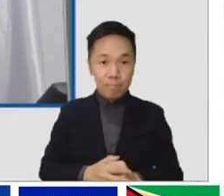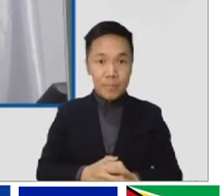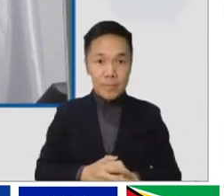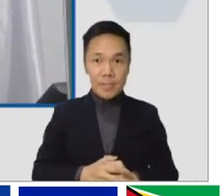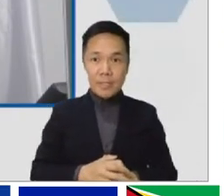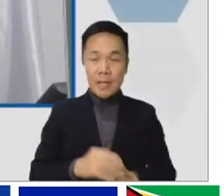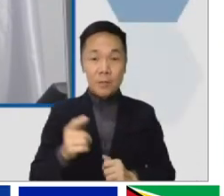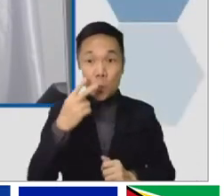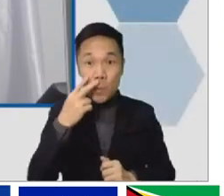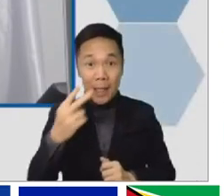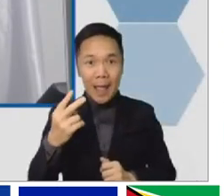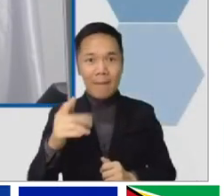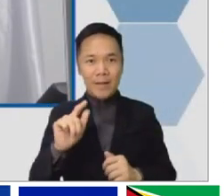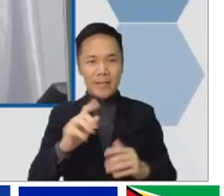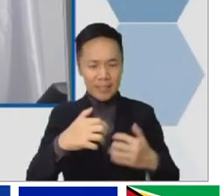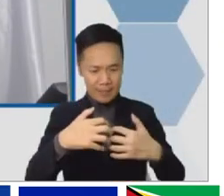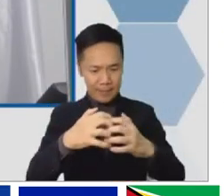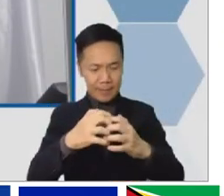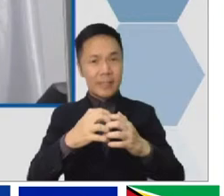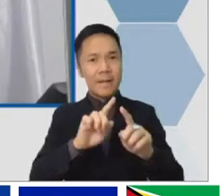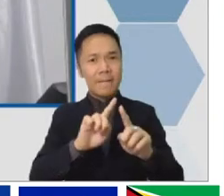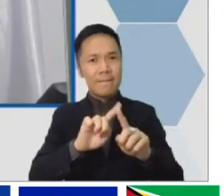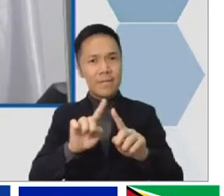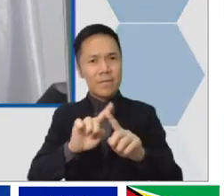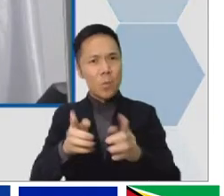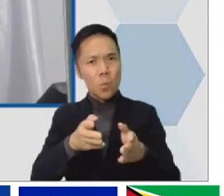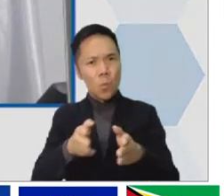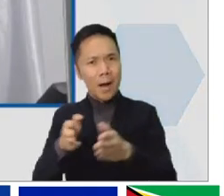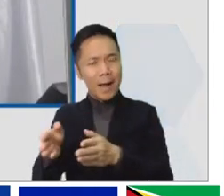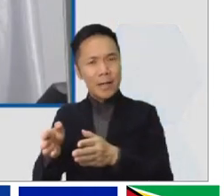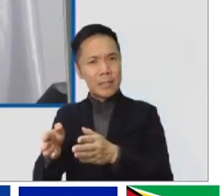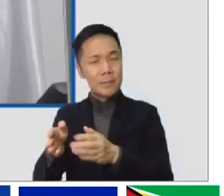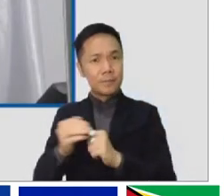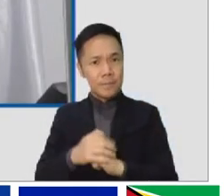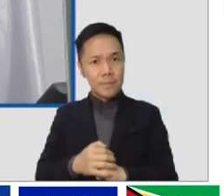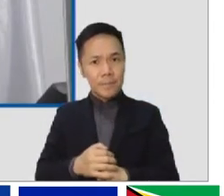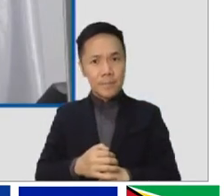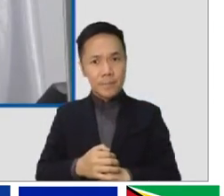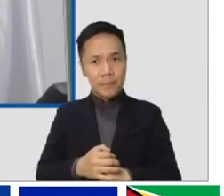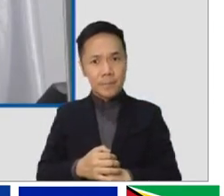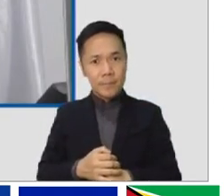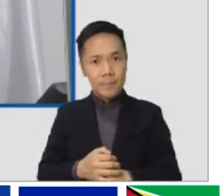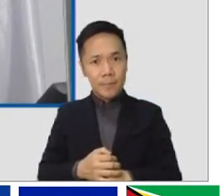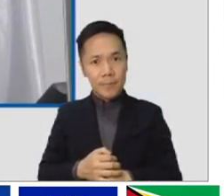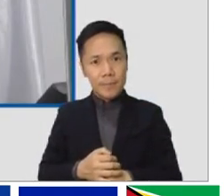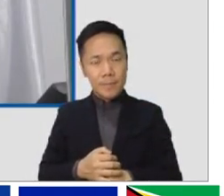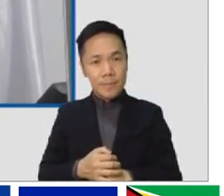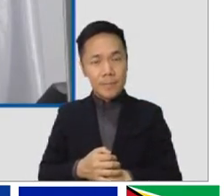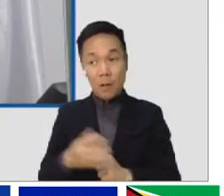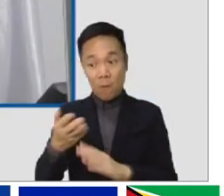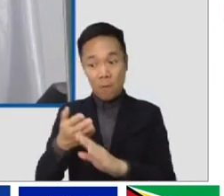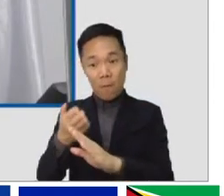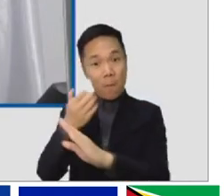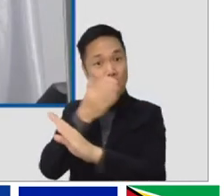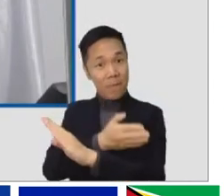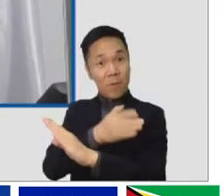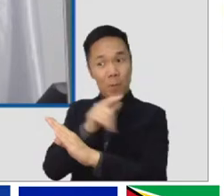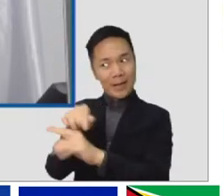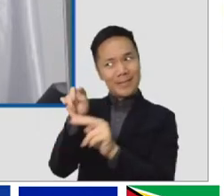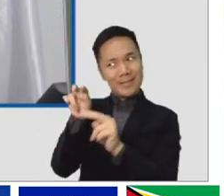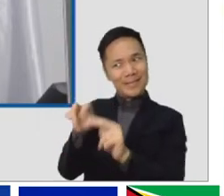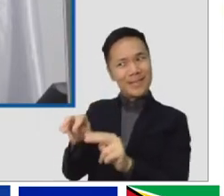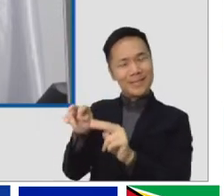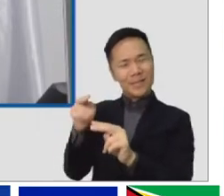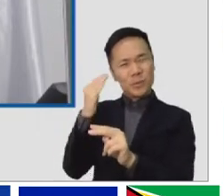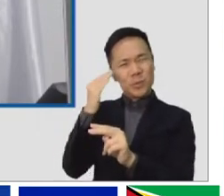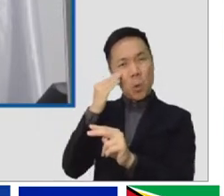that will allow us to have all these to monitor, to forecast, and